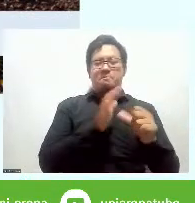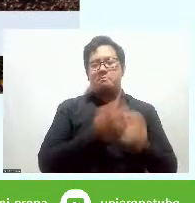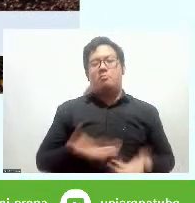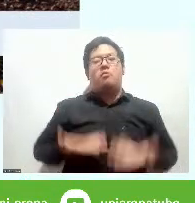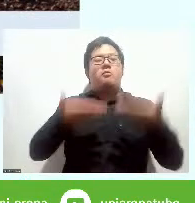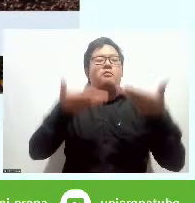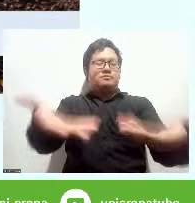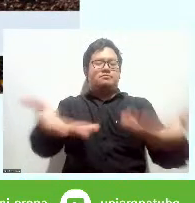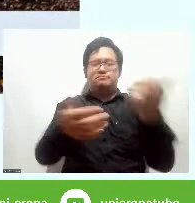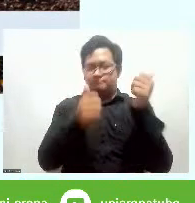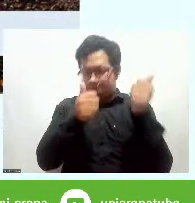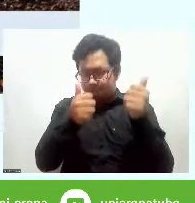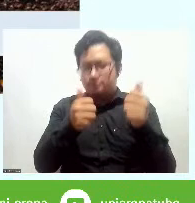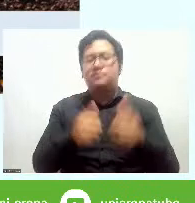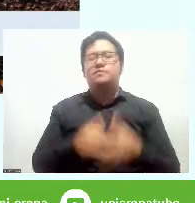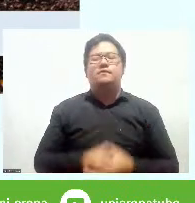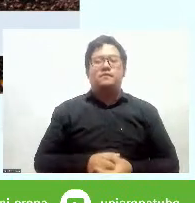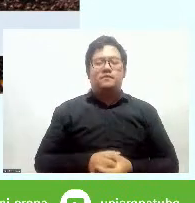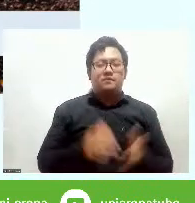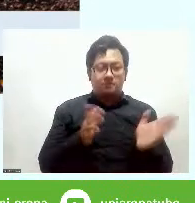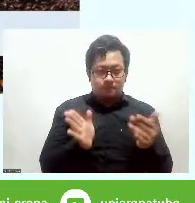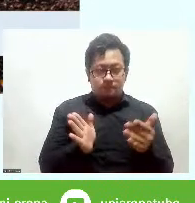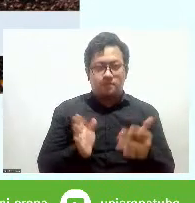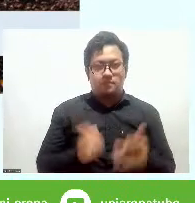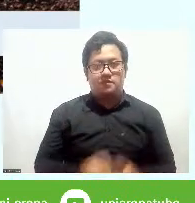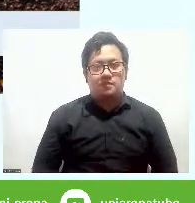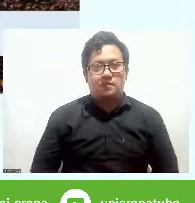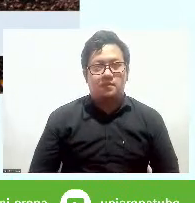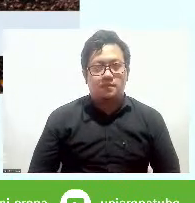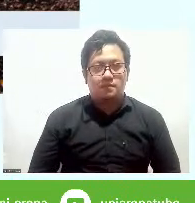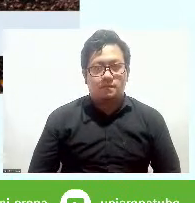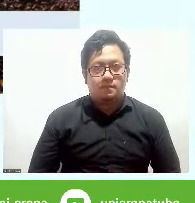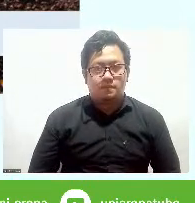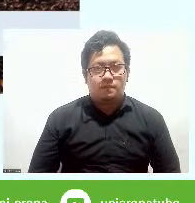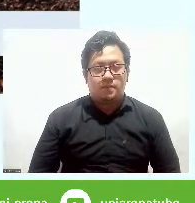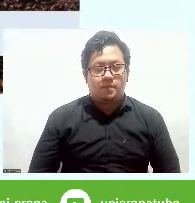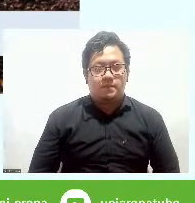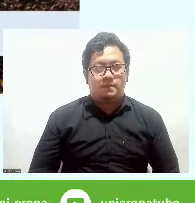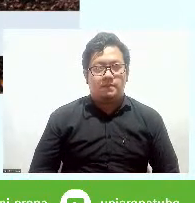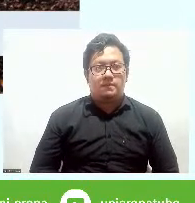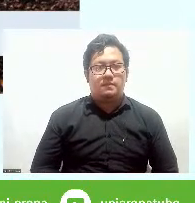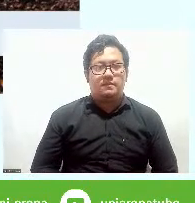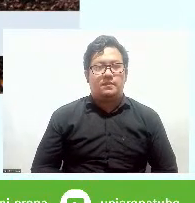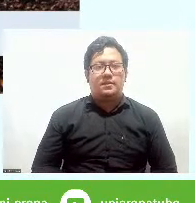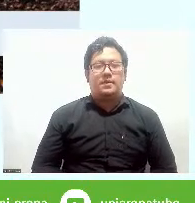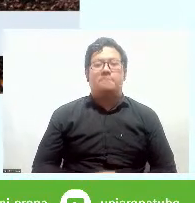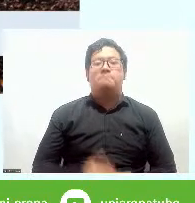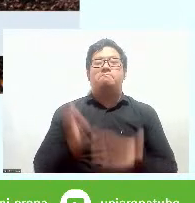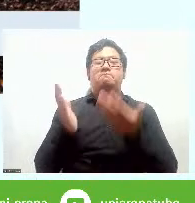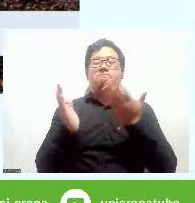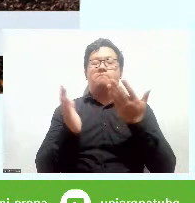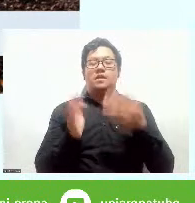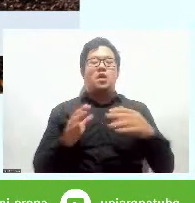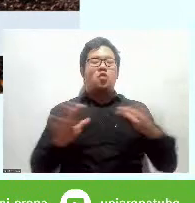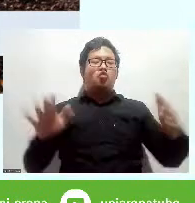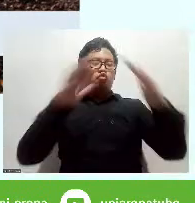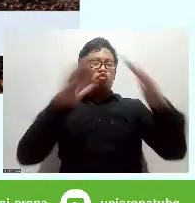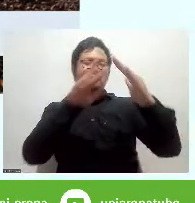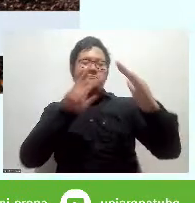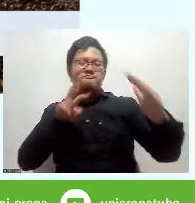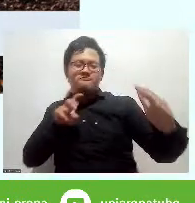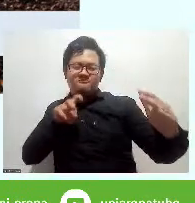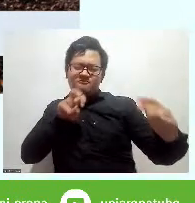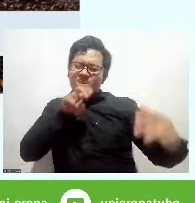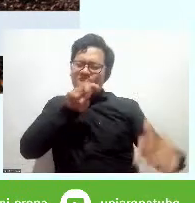ponsel mountain hiking sama view in the heart and I might say Hey everyone